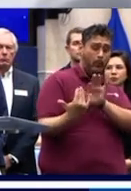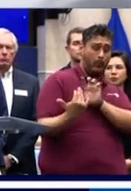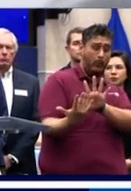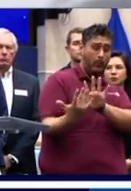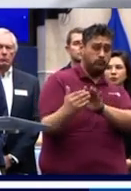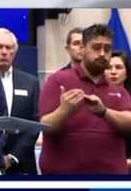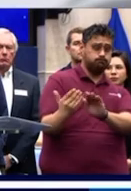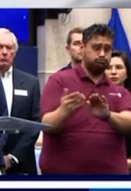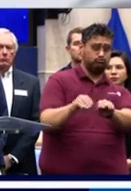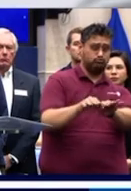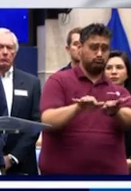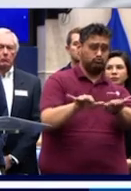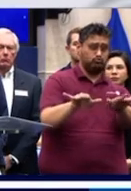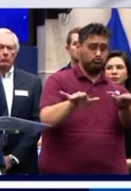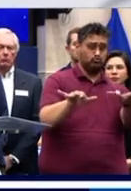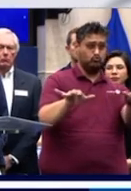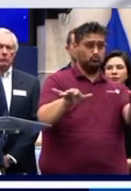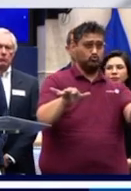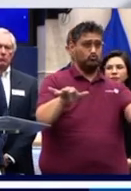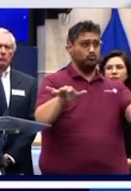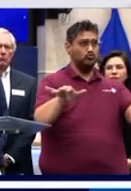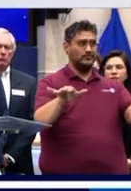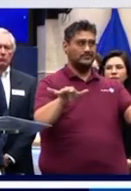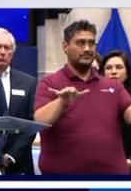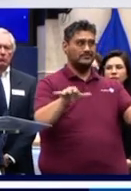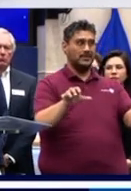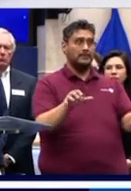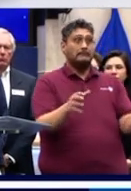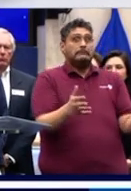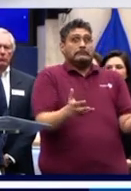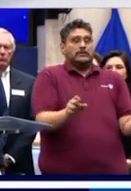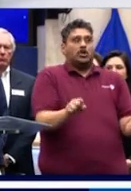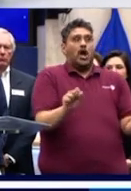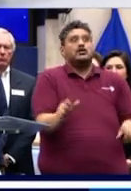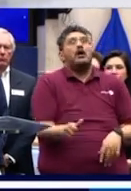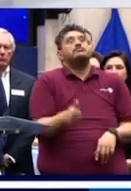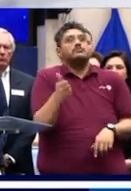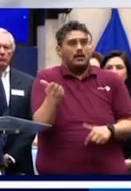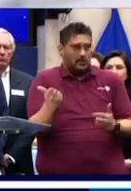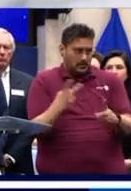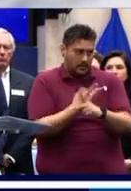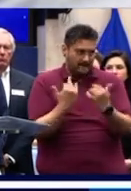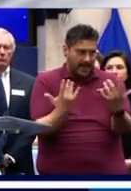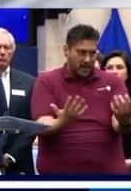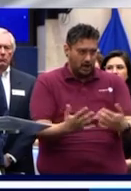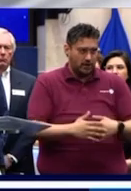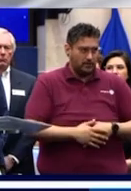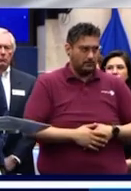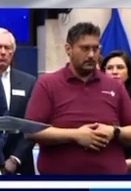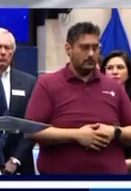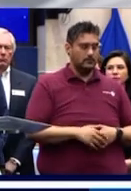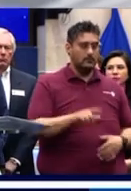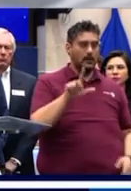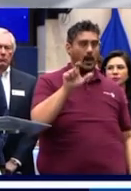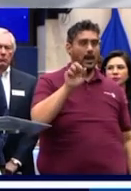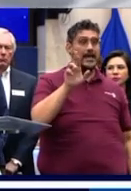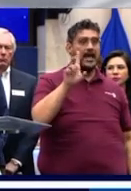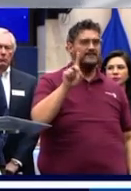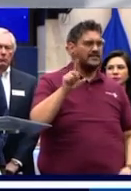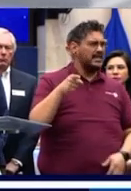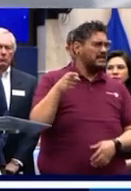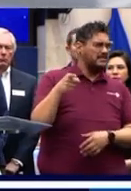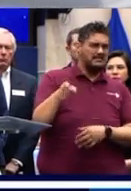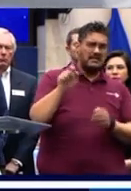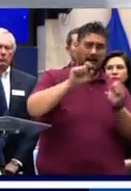adjacent brush, potentially causing another additional brush fire. Our LAFD poured